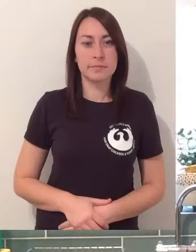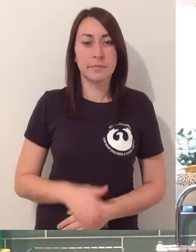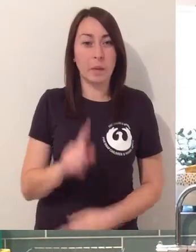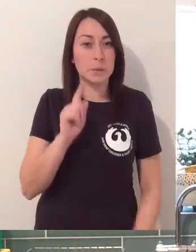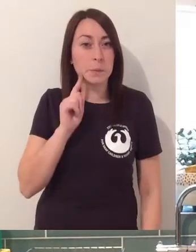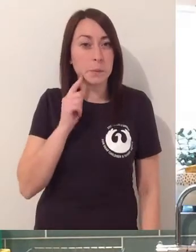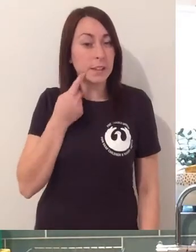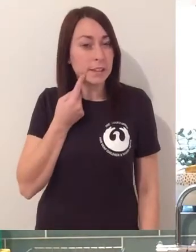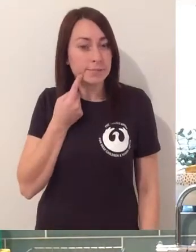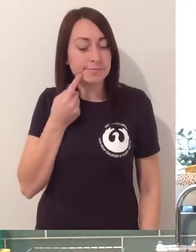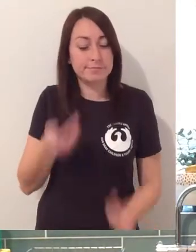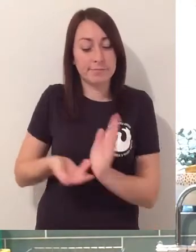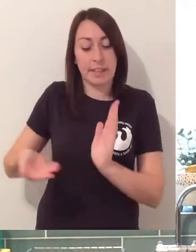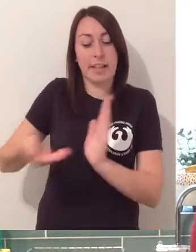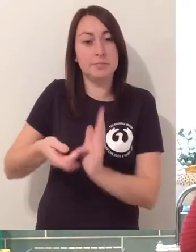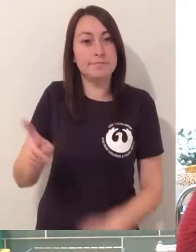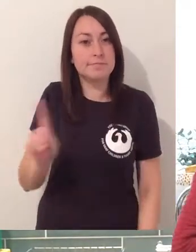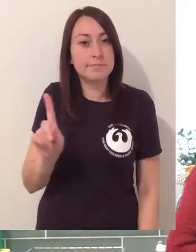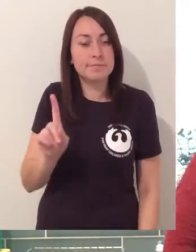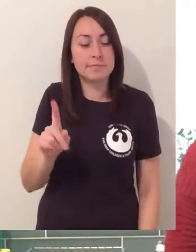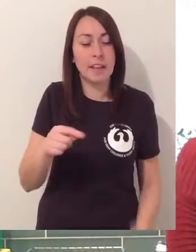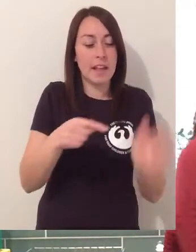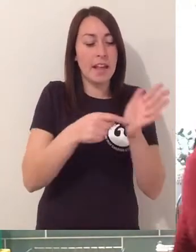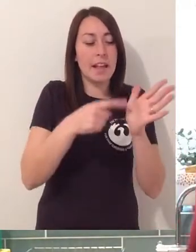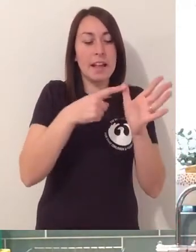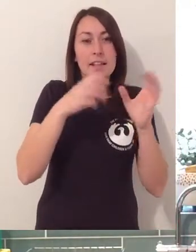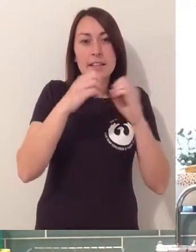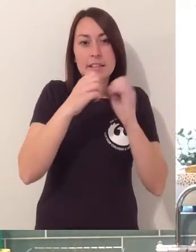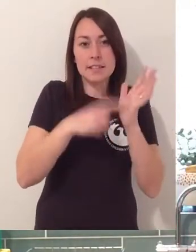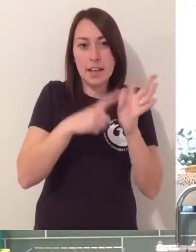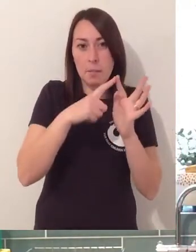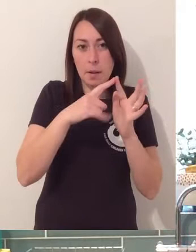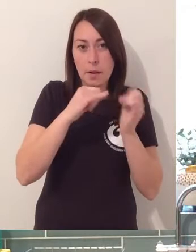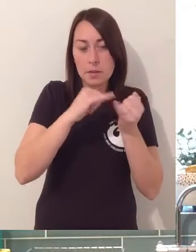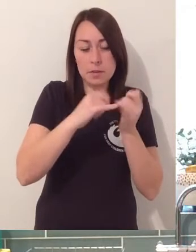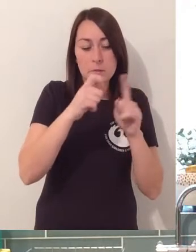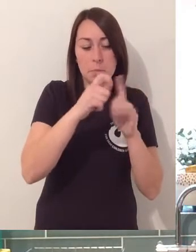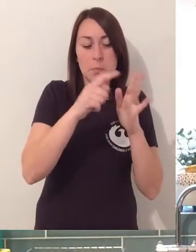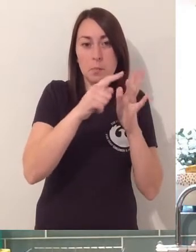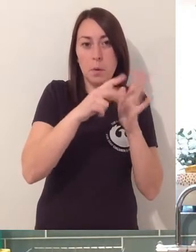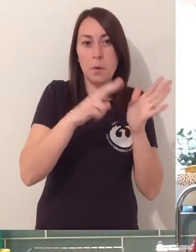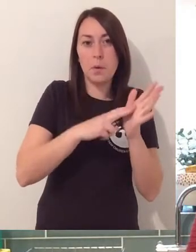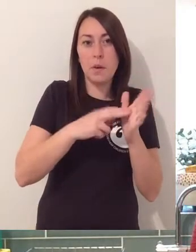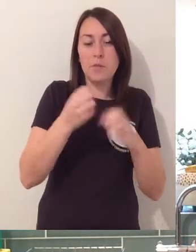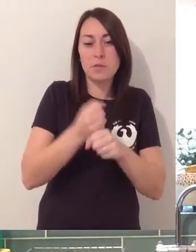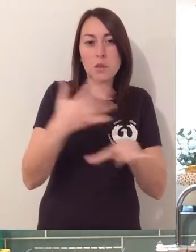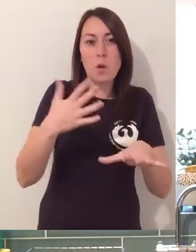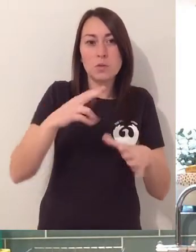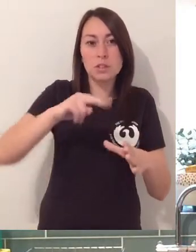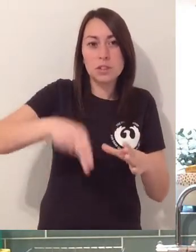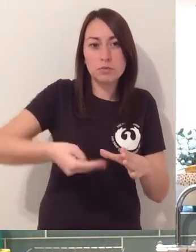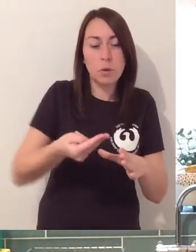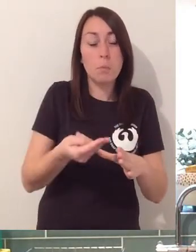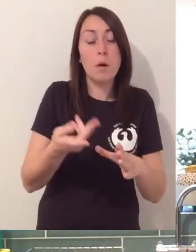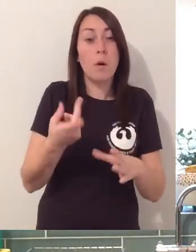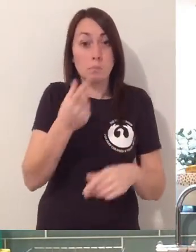And just for a little bit of sweetness, we're going to add a tablespoon of golden syrup. Now you can use maple